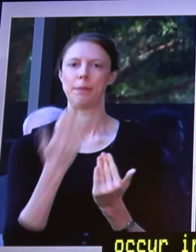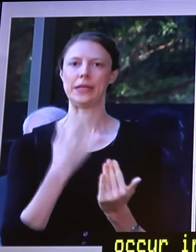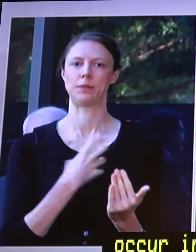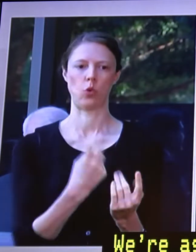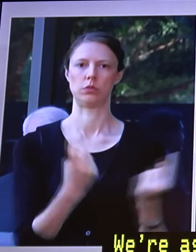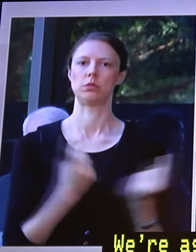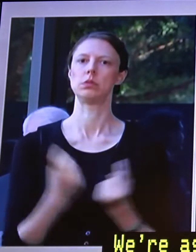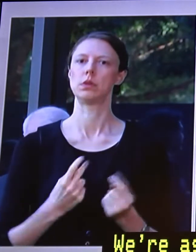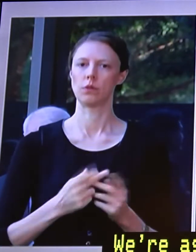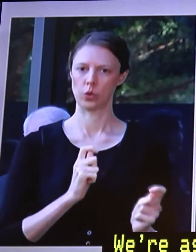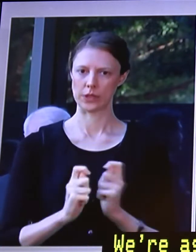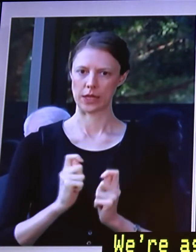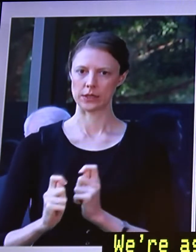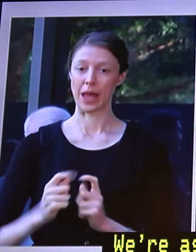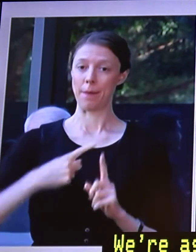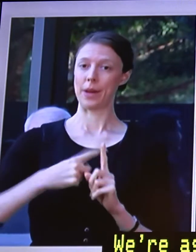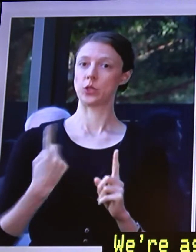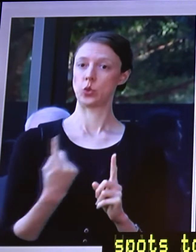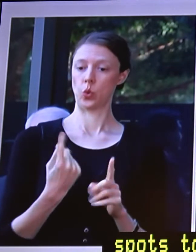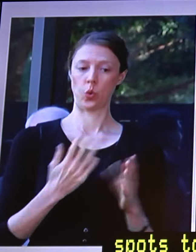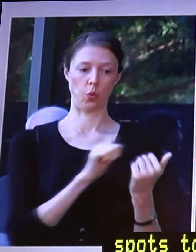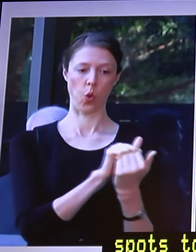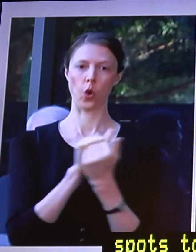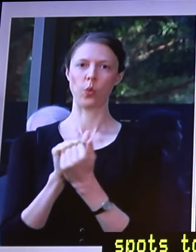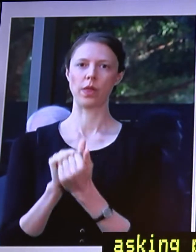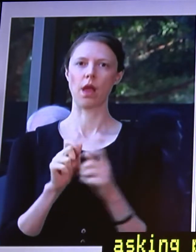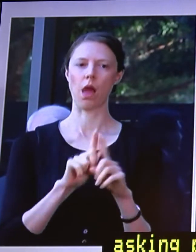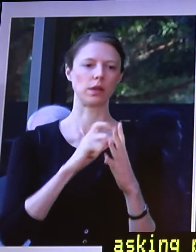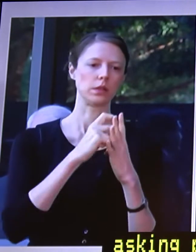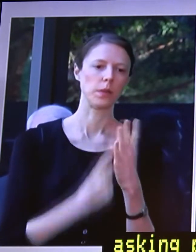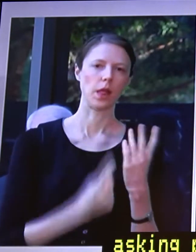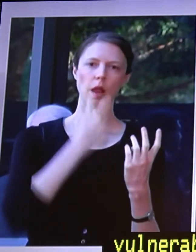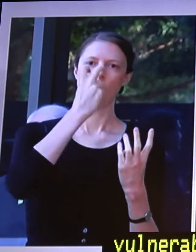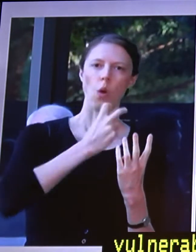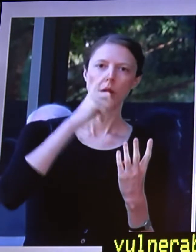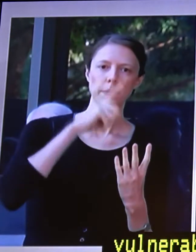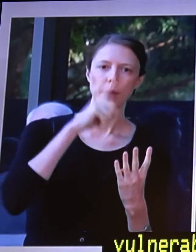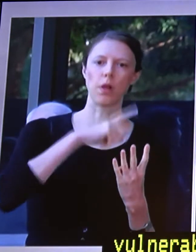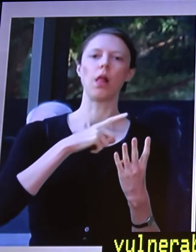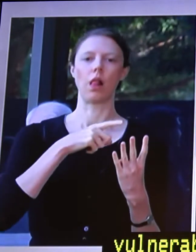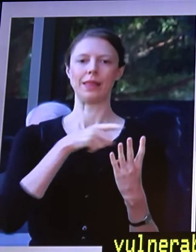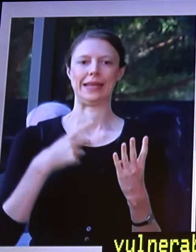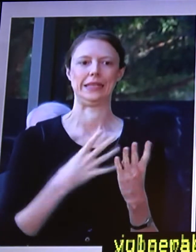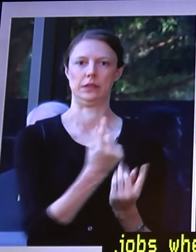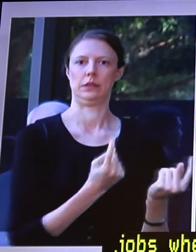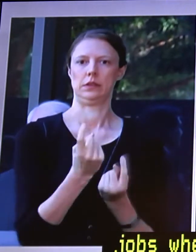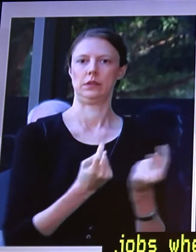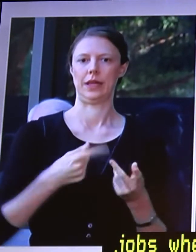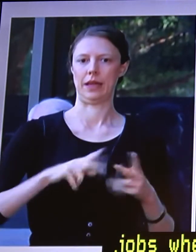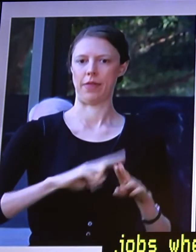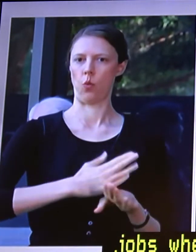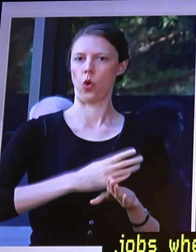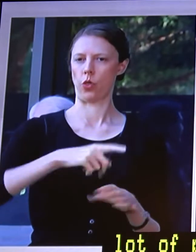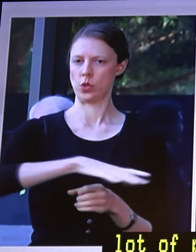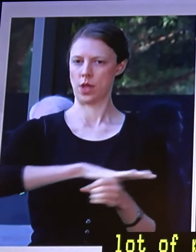with vulnerable communities or work in jobs where they're in contact with a lot of people, even through social distancing, to come forward and get tested as well. And